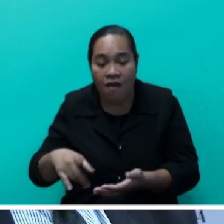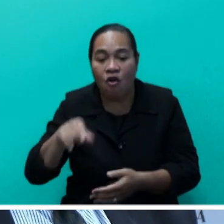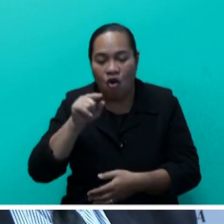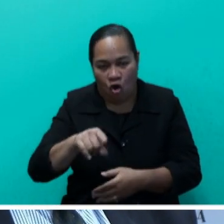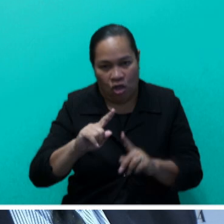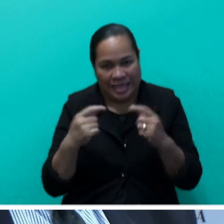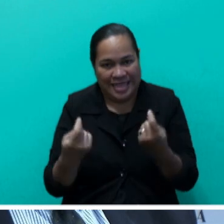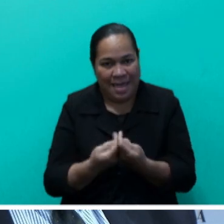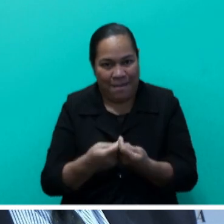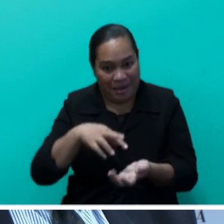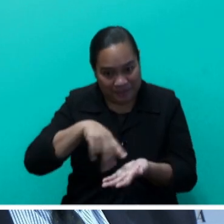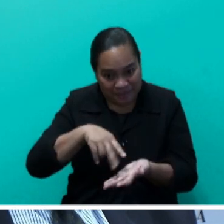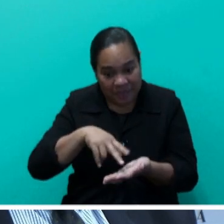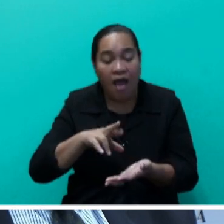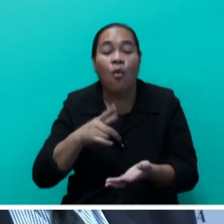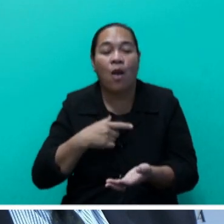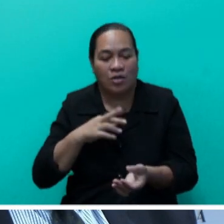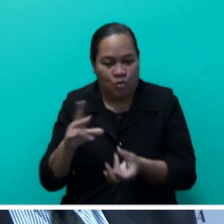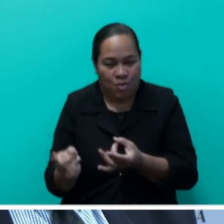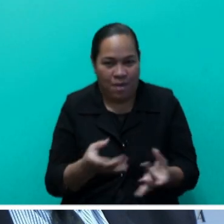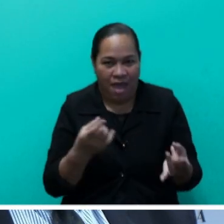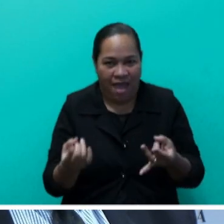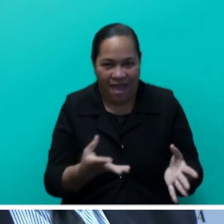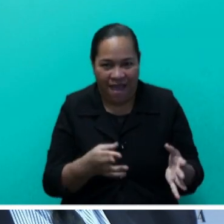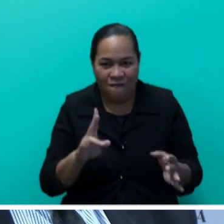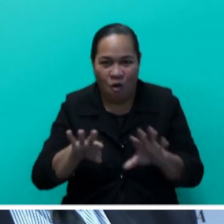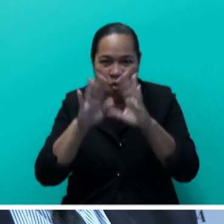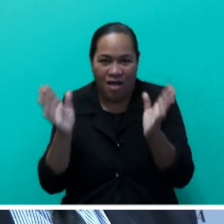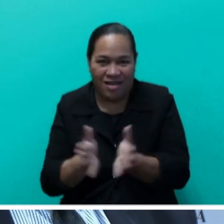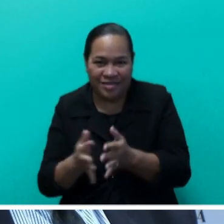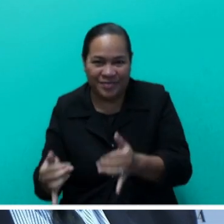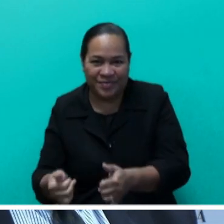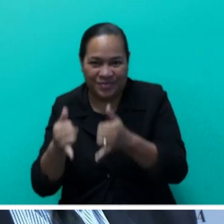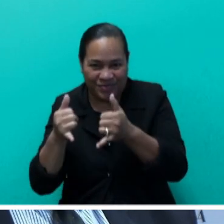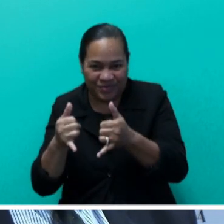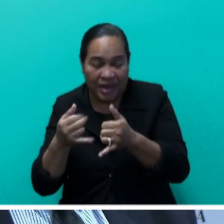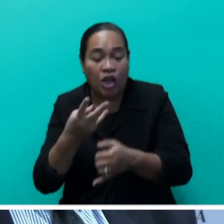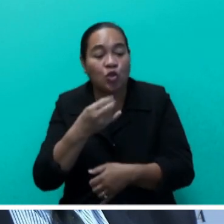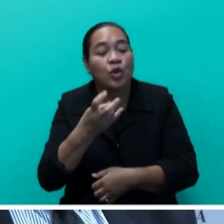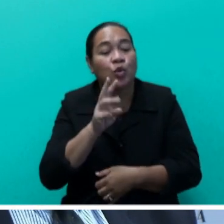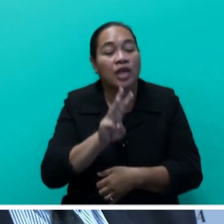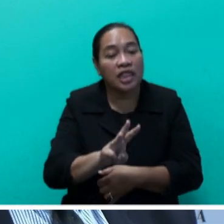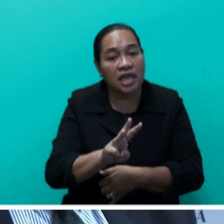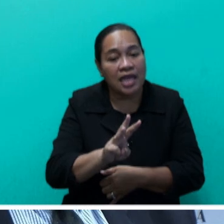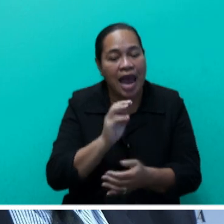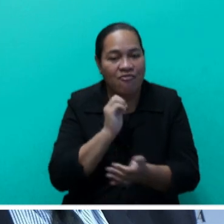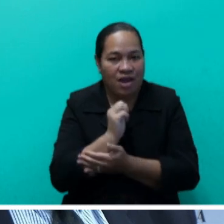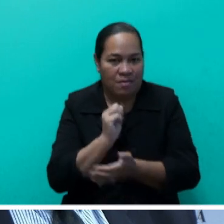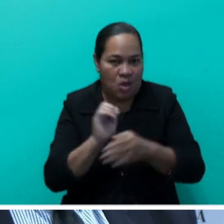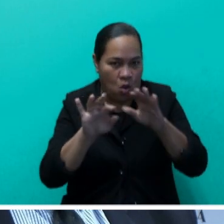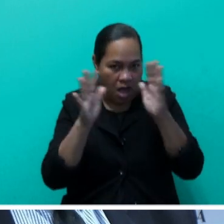Fijians for the preparation and for the participation in the 2023 Rugby World